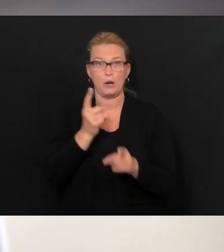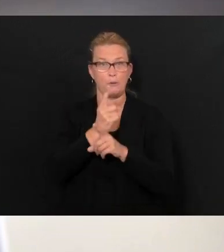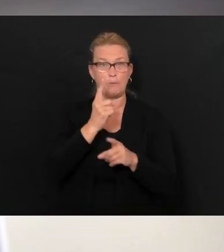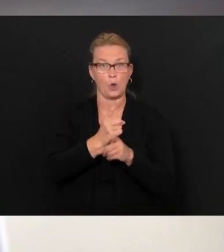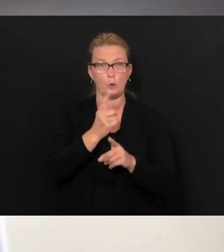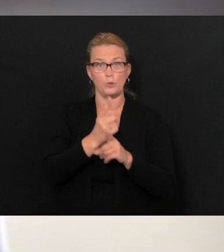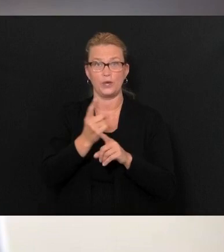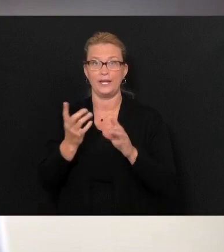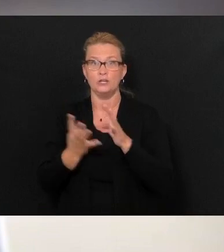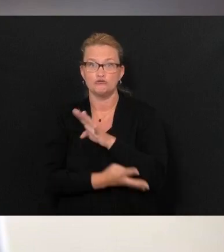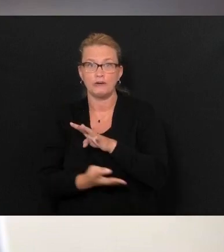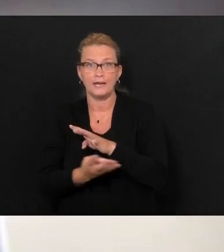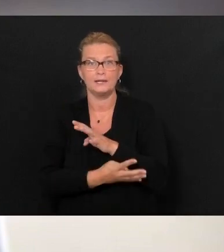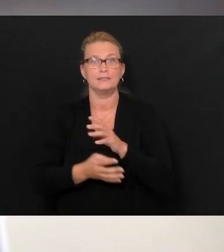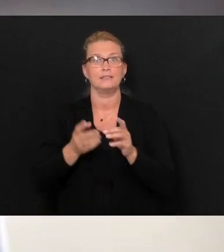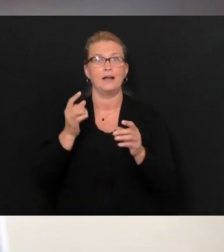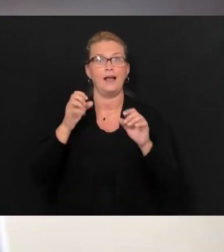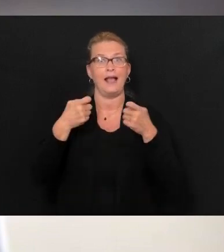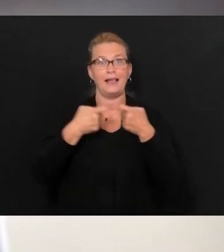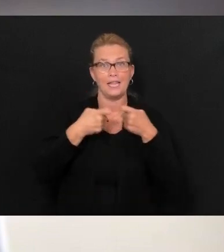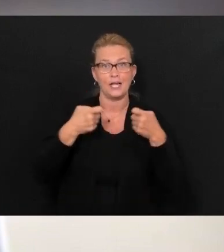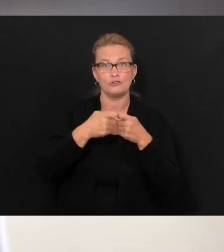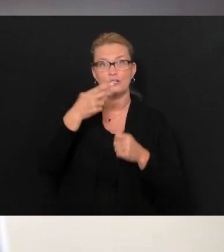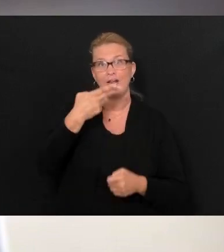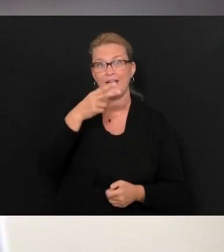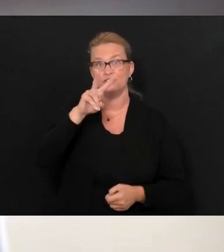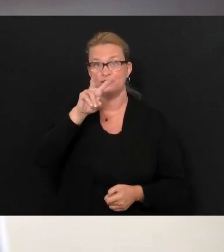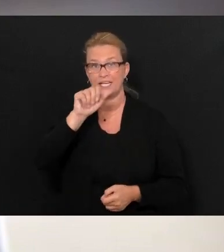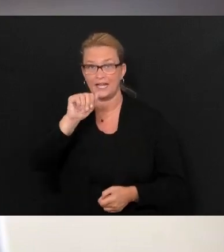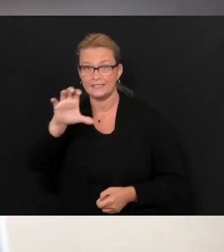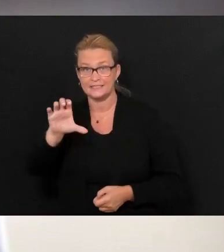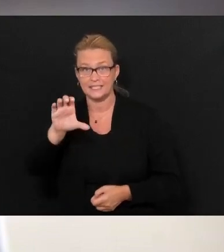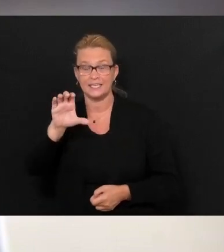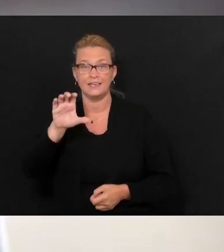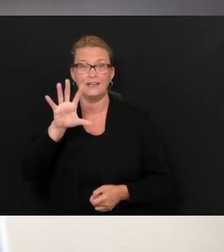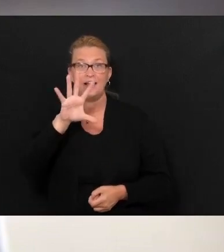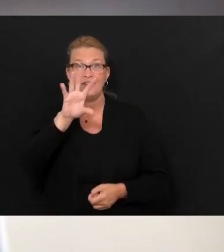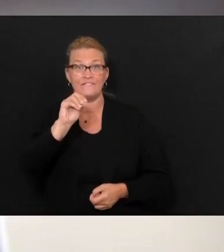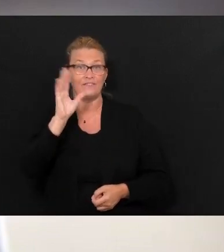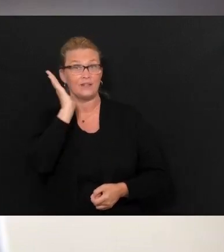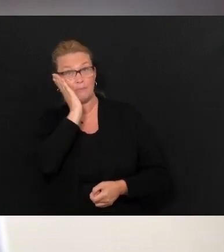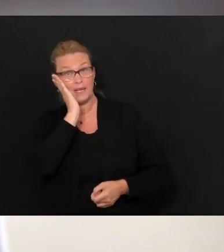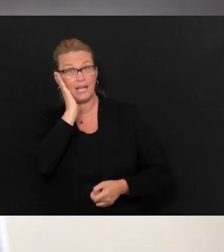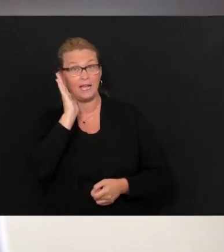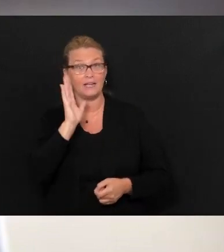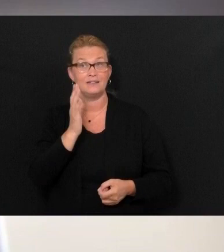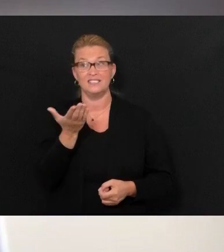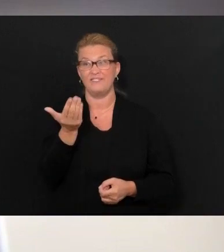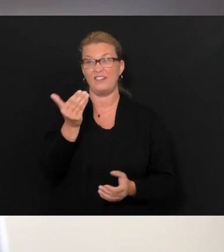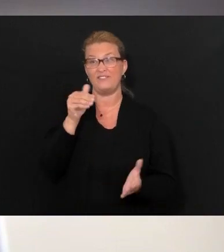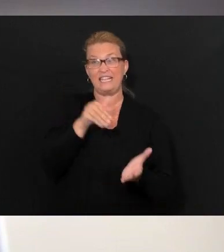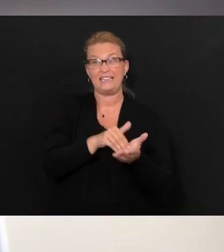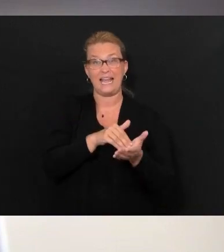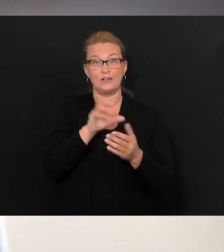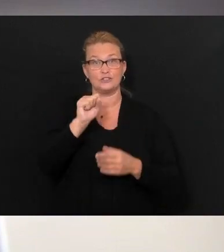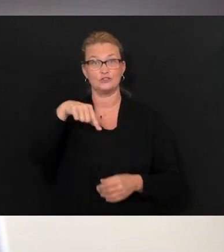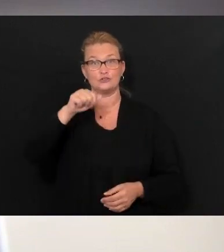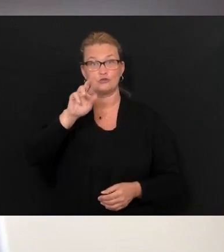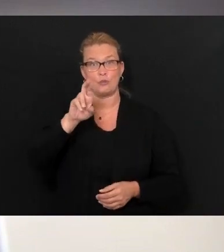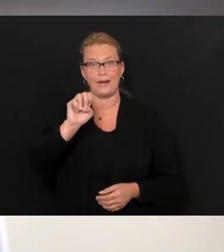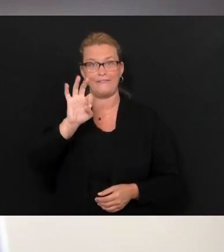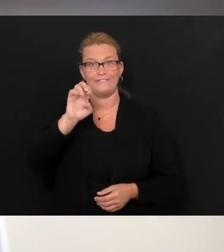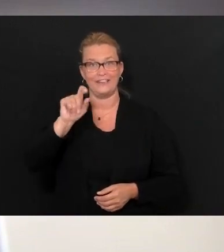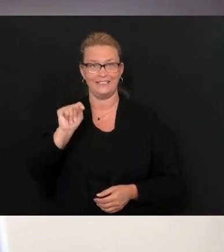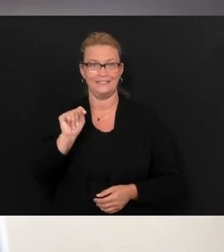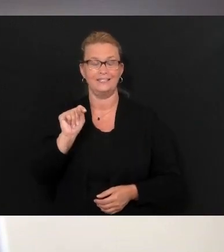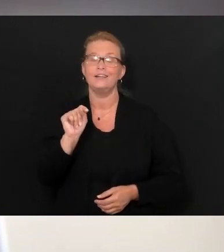appropriate electrical, HVAC, all those things. A 50-bed hospital is 15,000 square feet. So if